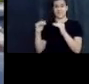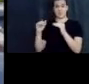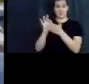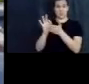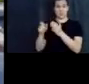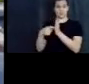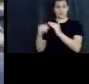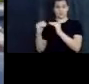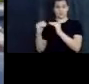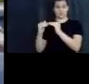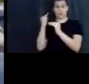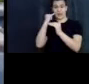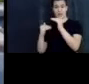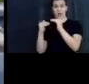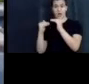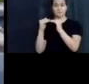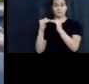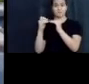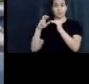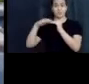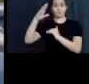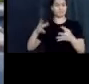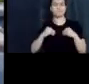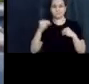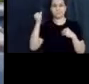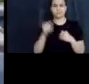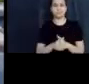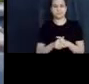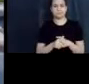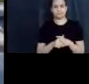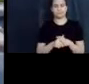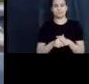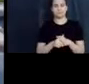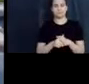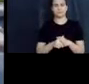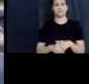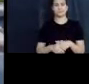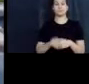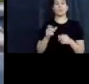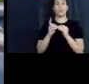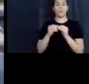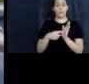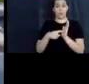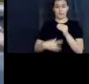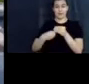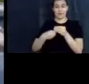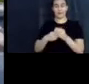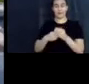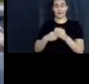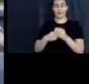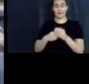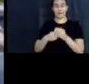And then one new thing we have added, so if you are maybe a high school student and you're taking dual